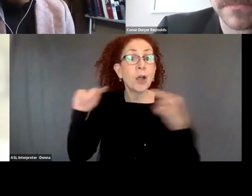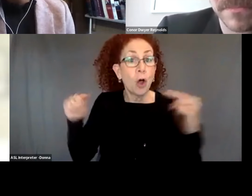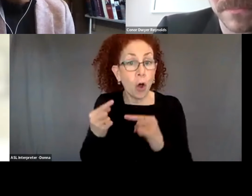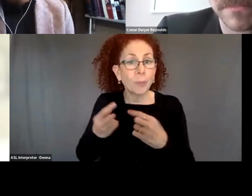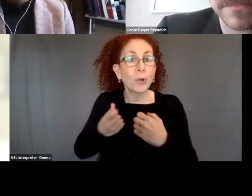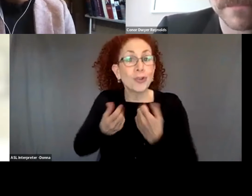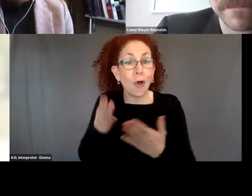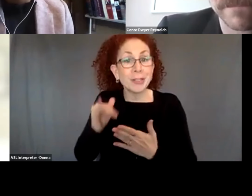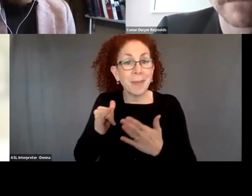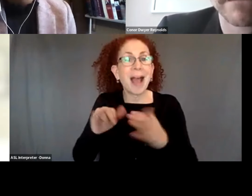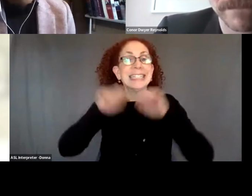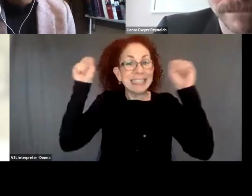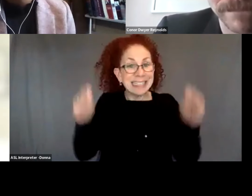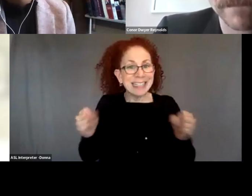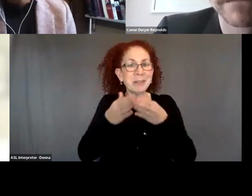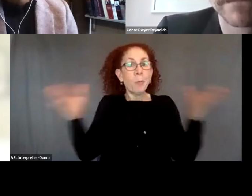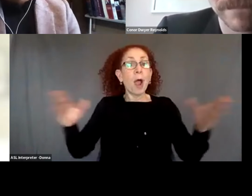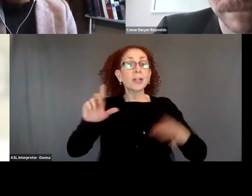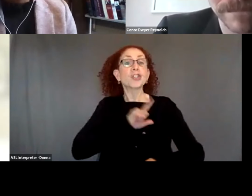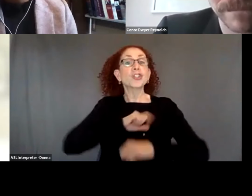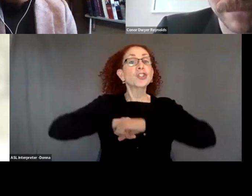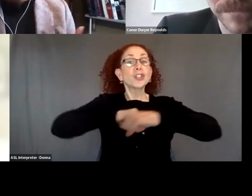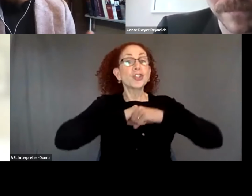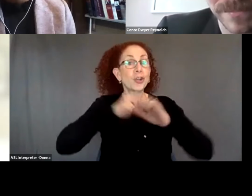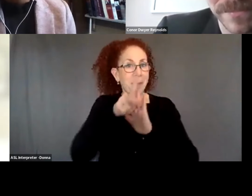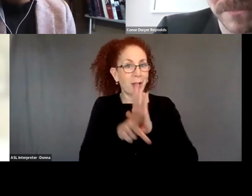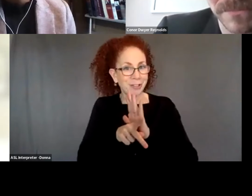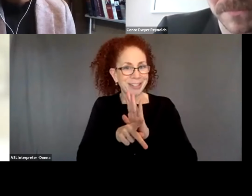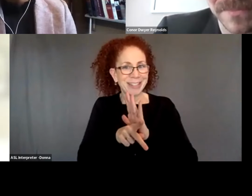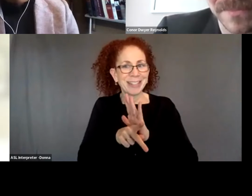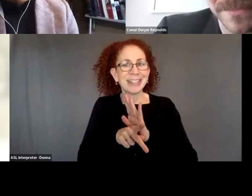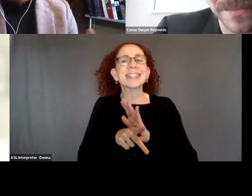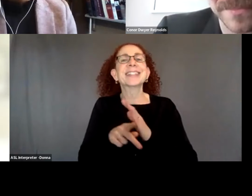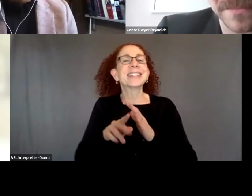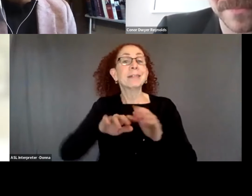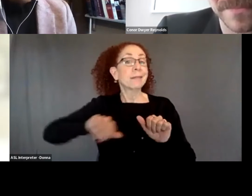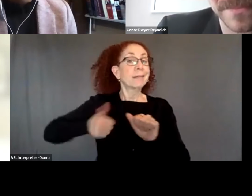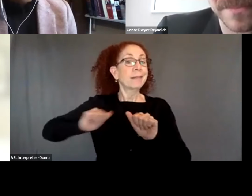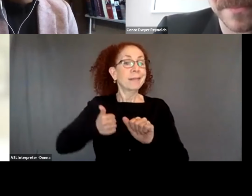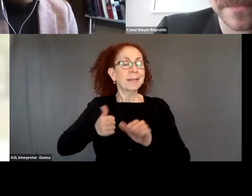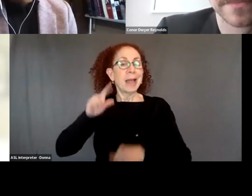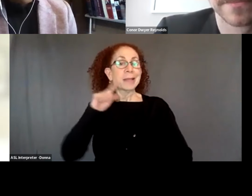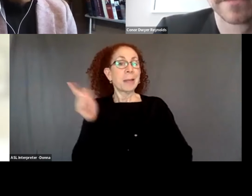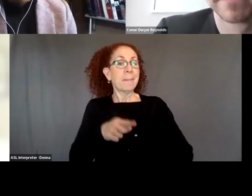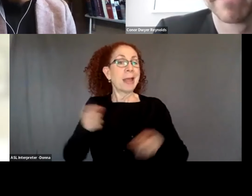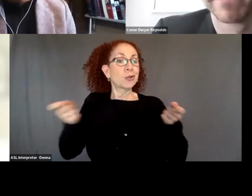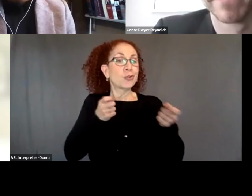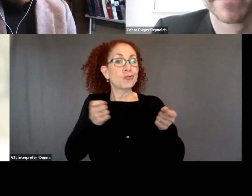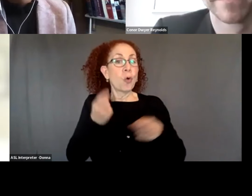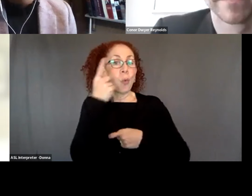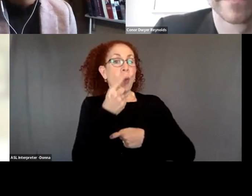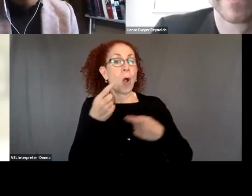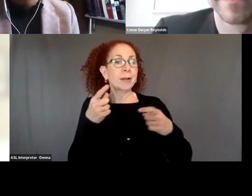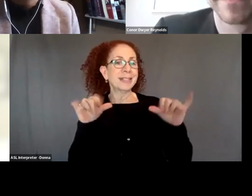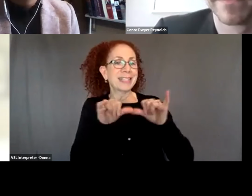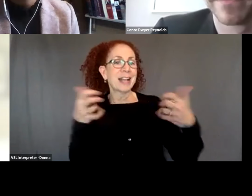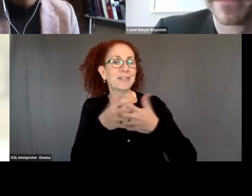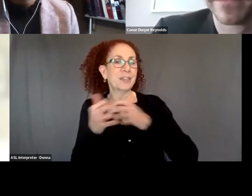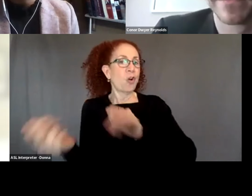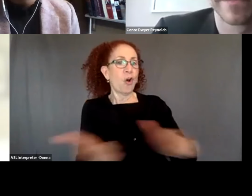by system-wide security policies rooted in a command and control, one-size-fits-all prison governance